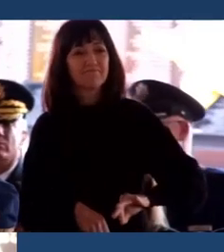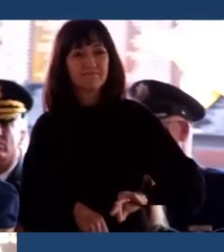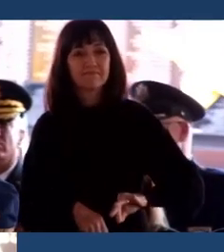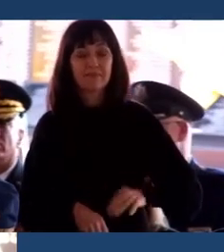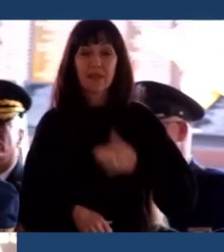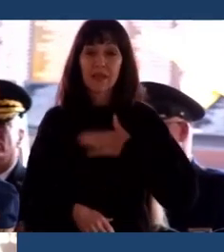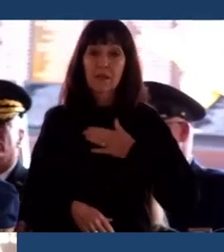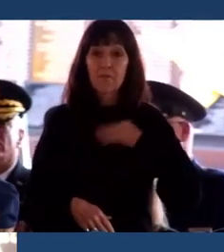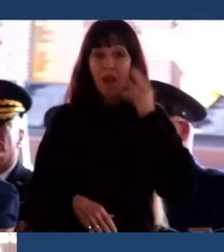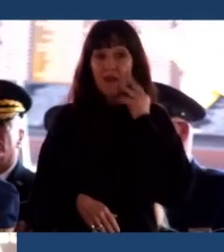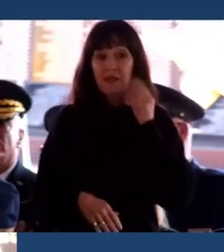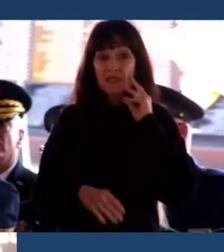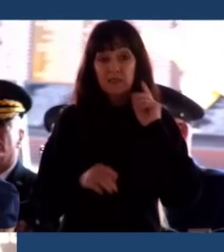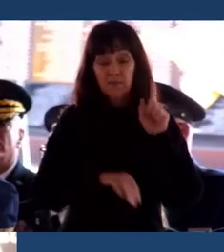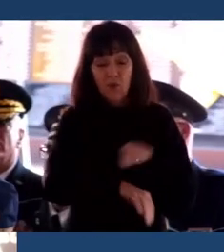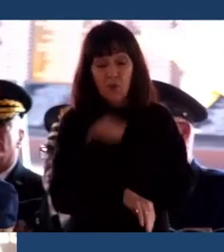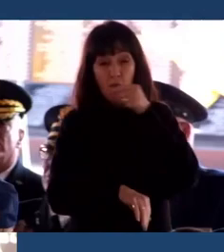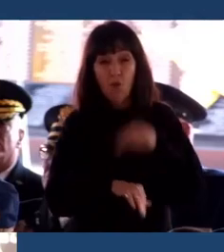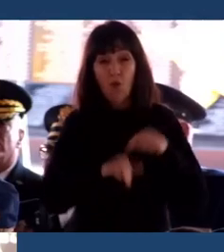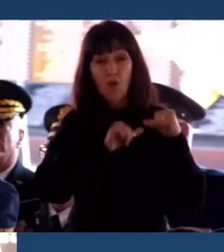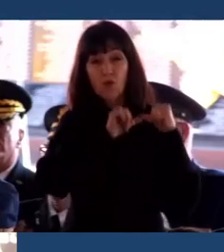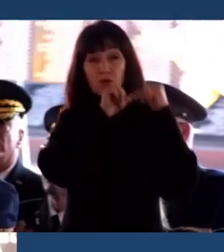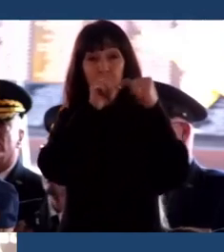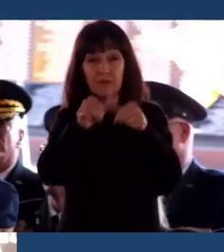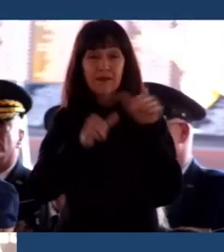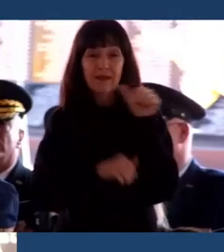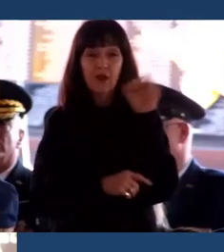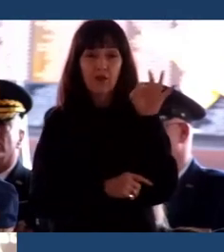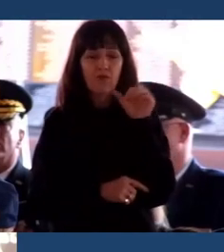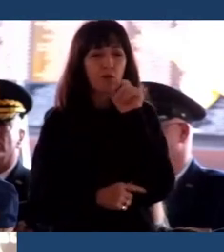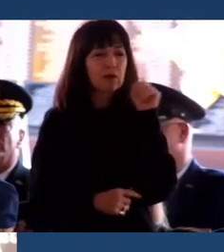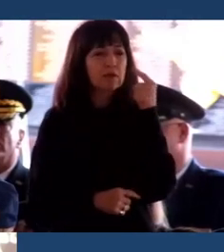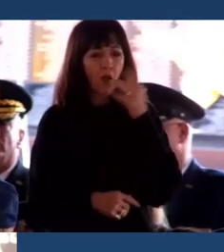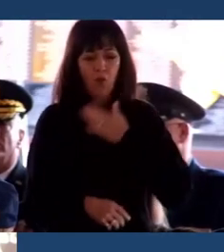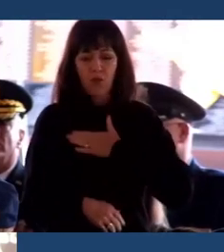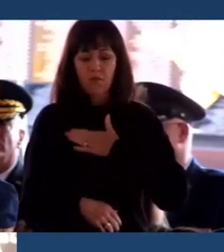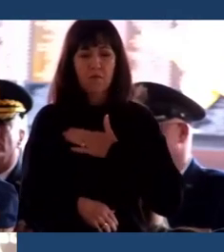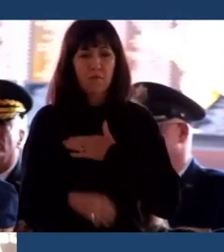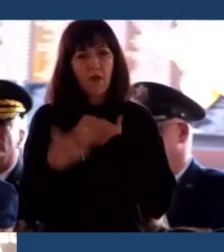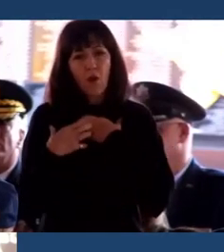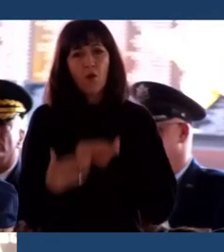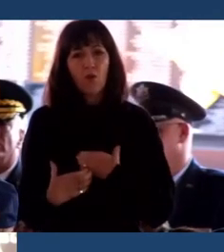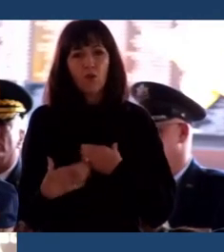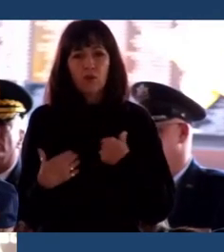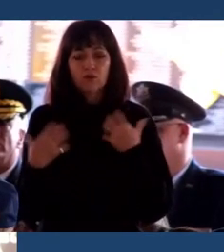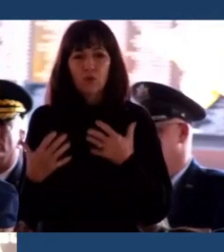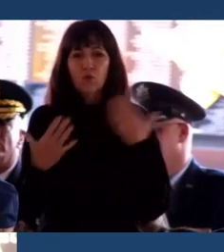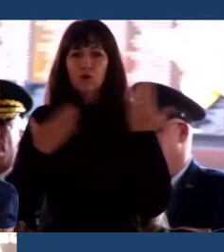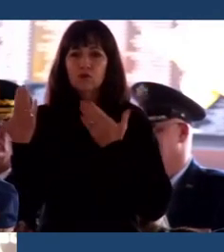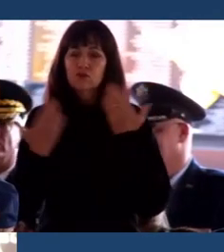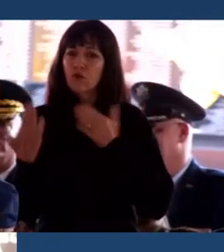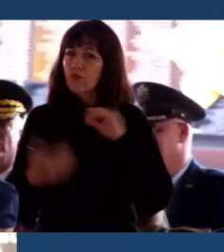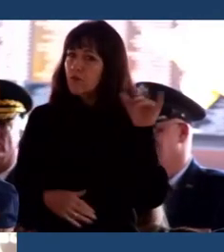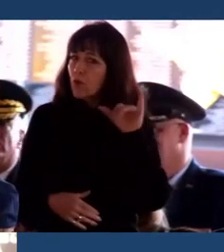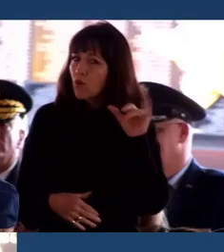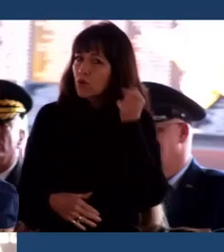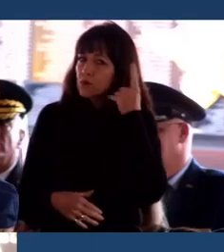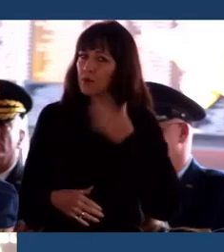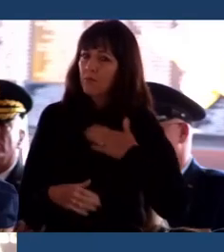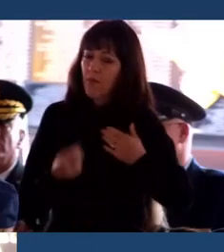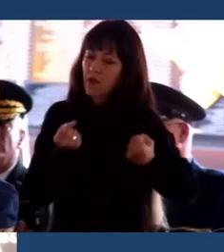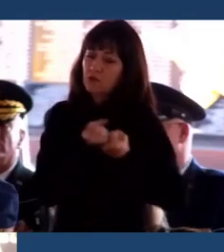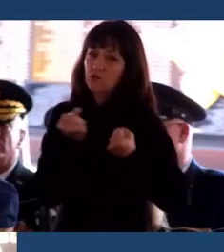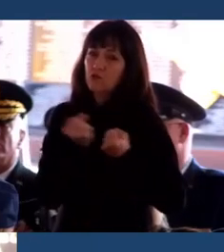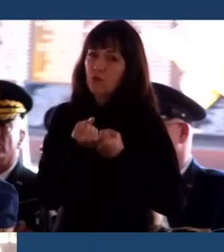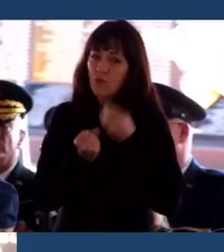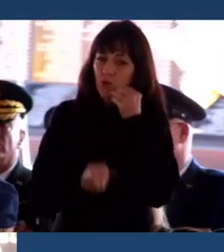in the US Air Force was due not only to my own desire to serve, but also because of the support system I